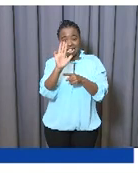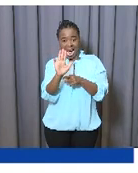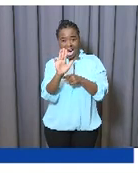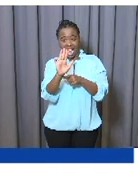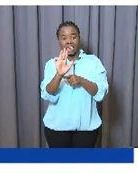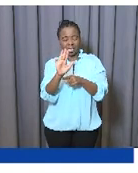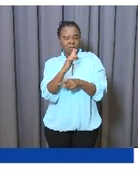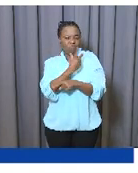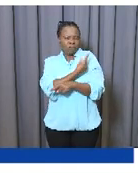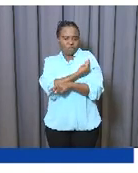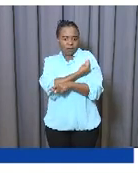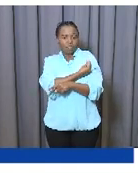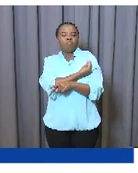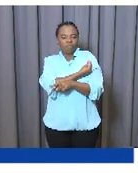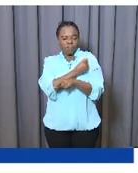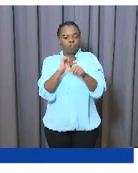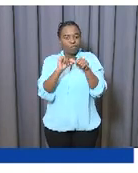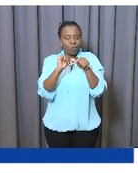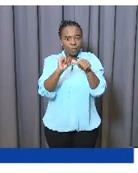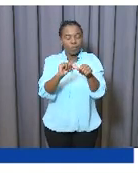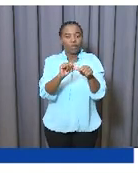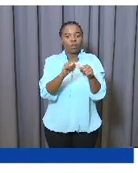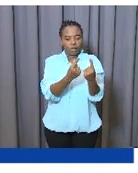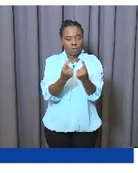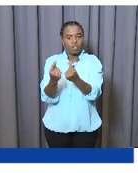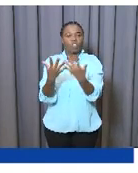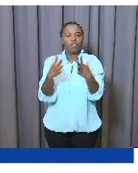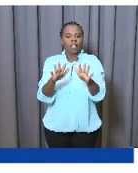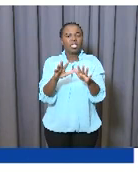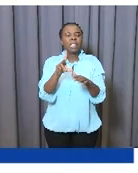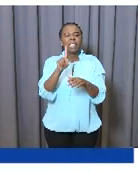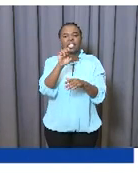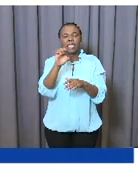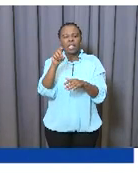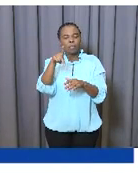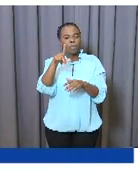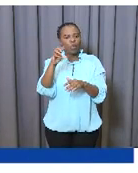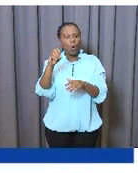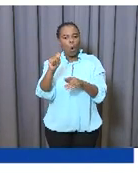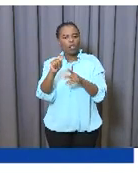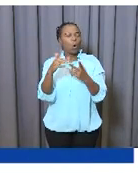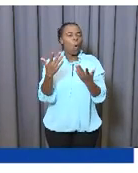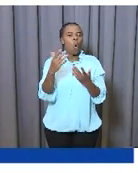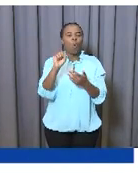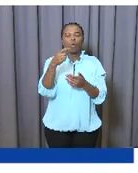253,469 immunizations have been carried out. Whether it's in Diepsloot or it's in